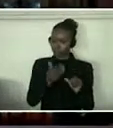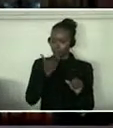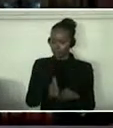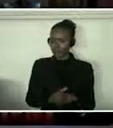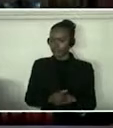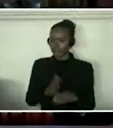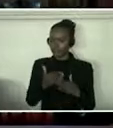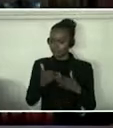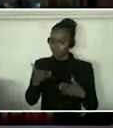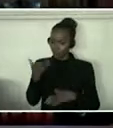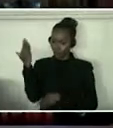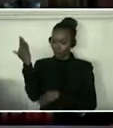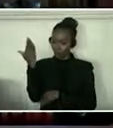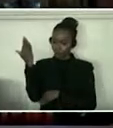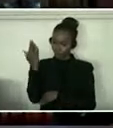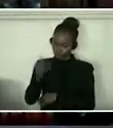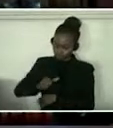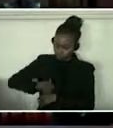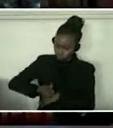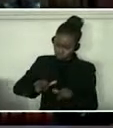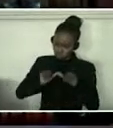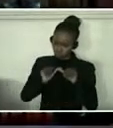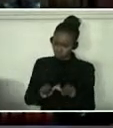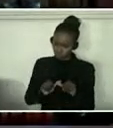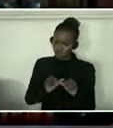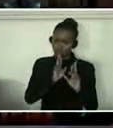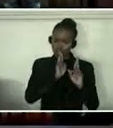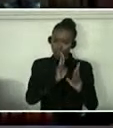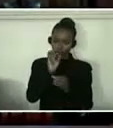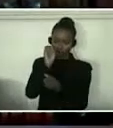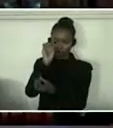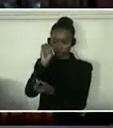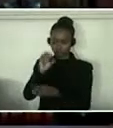the next person to deliver the report